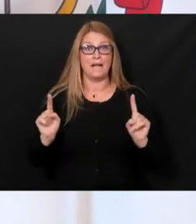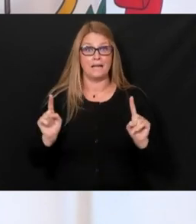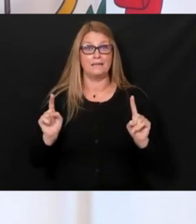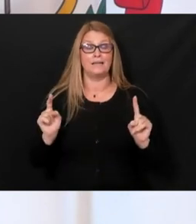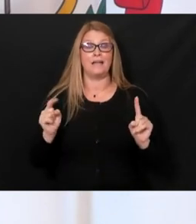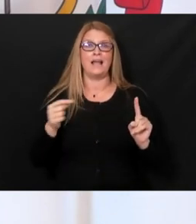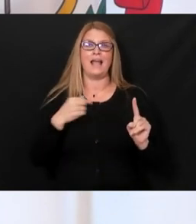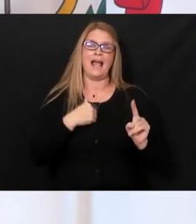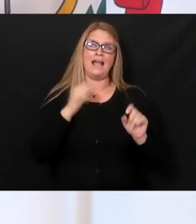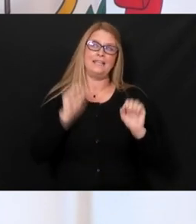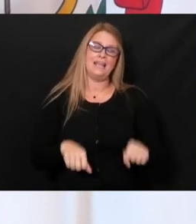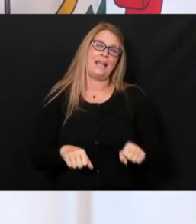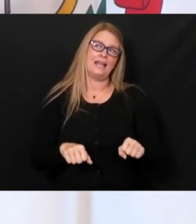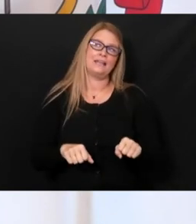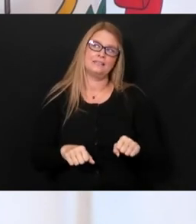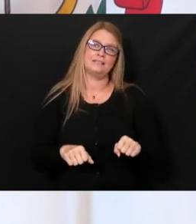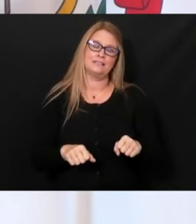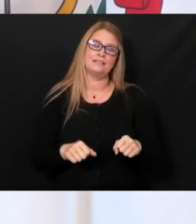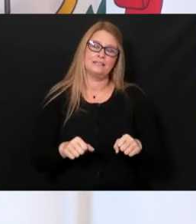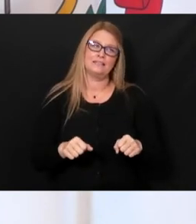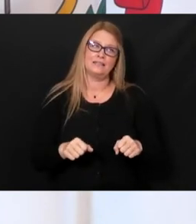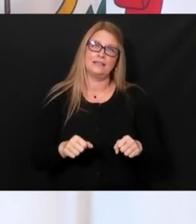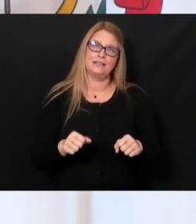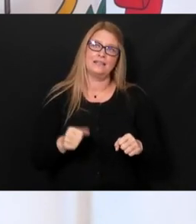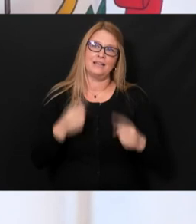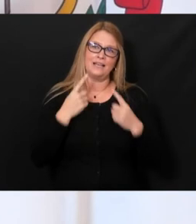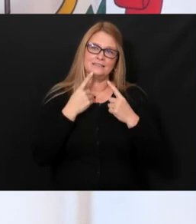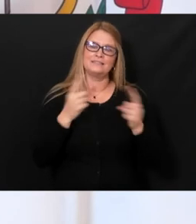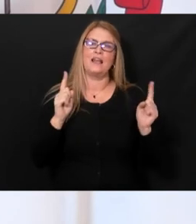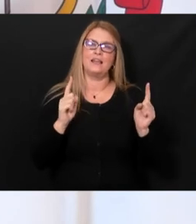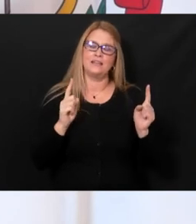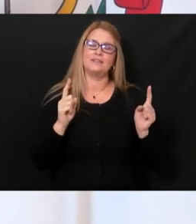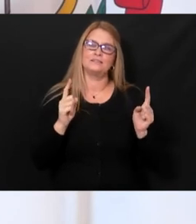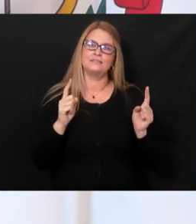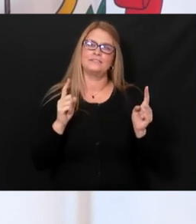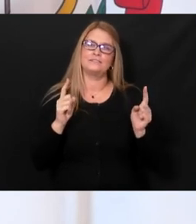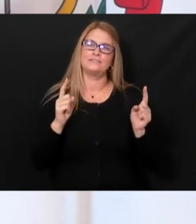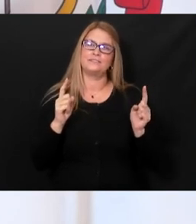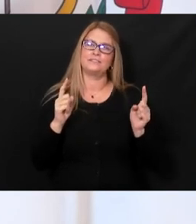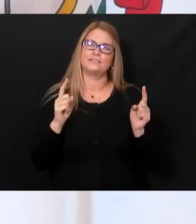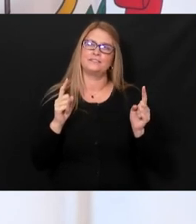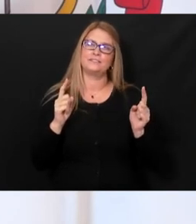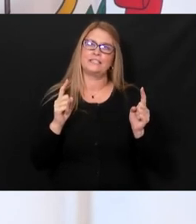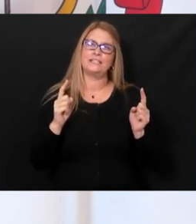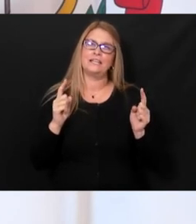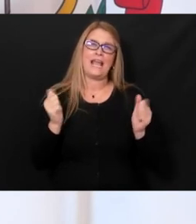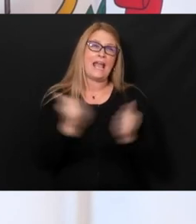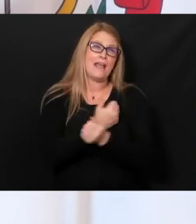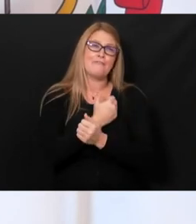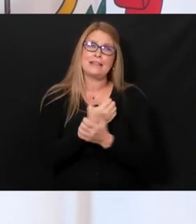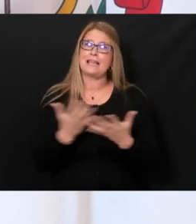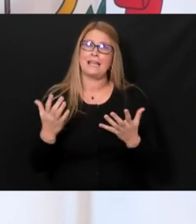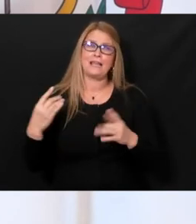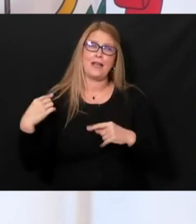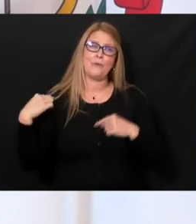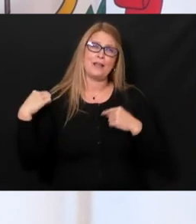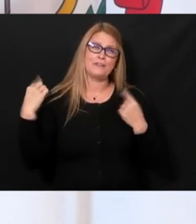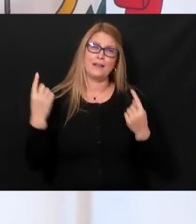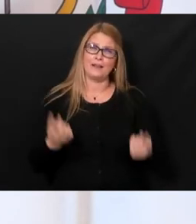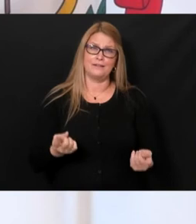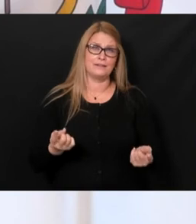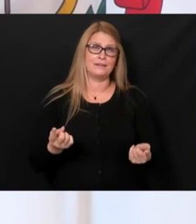But I can tell you that through all this, I guess the key to everything is